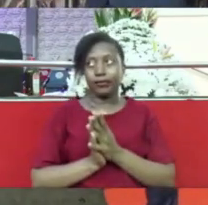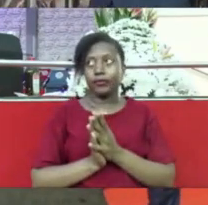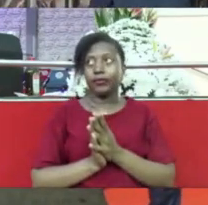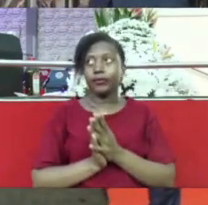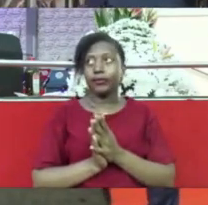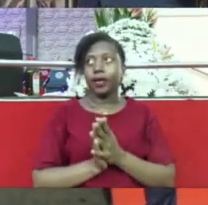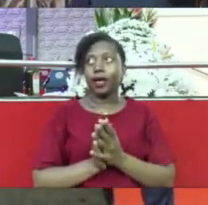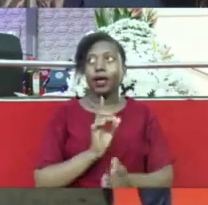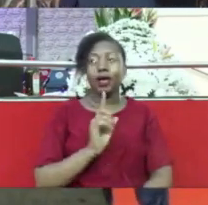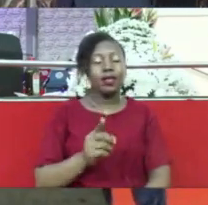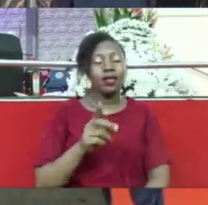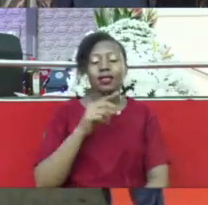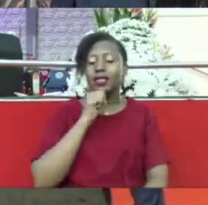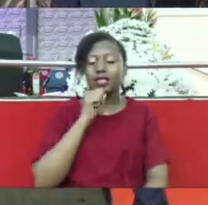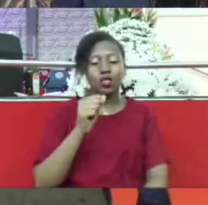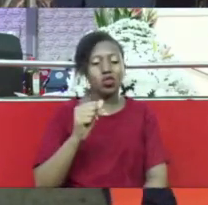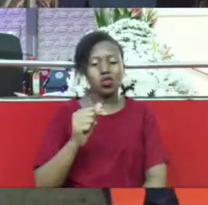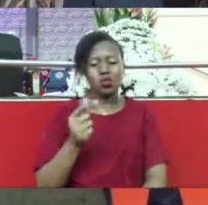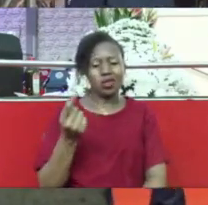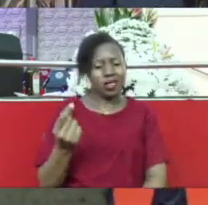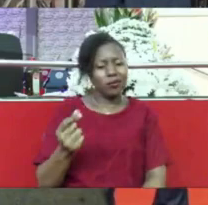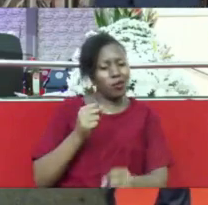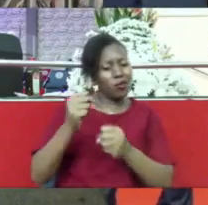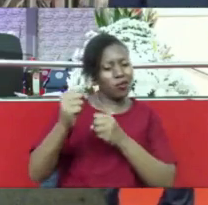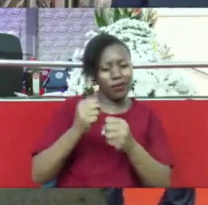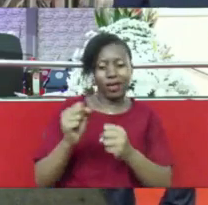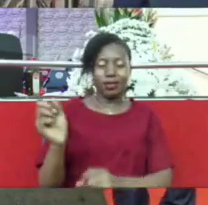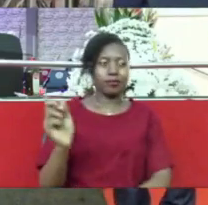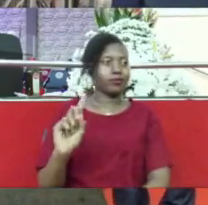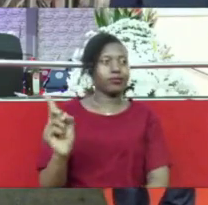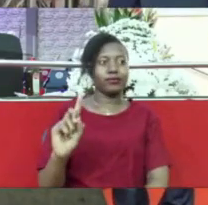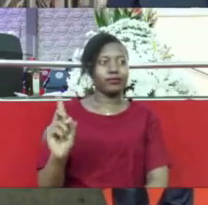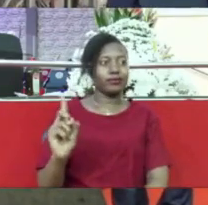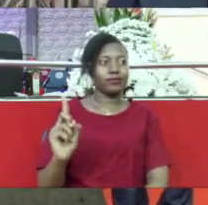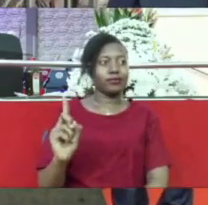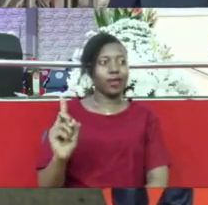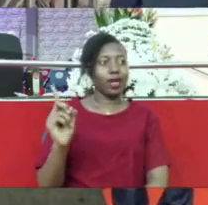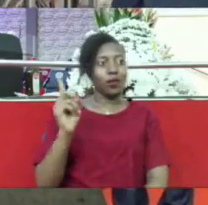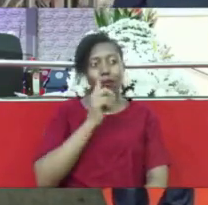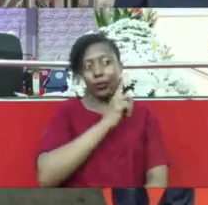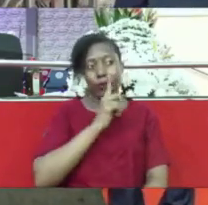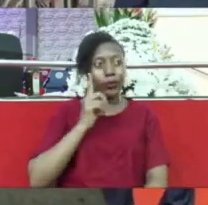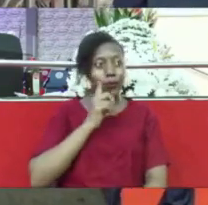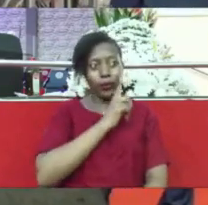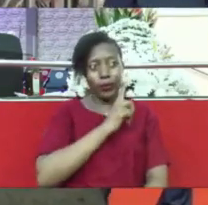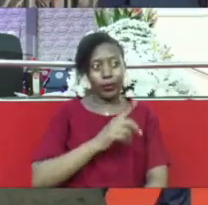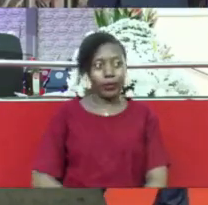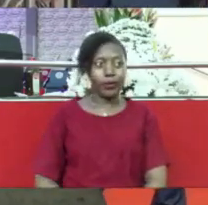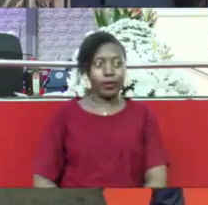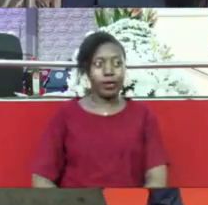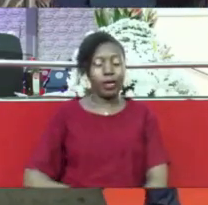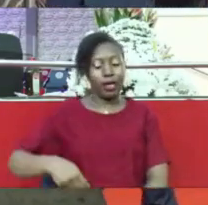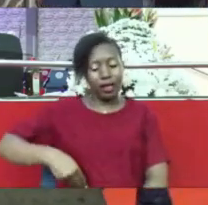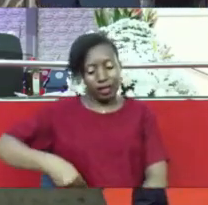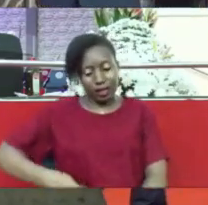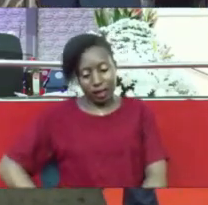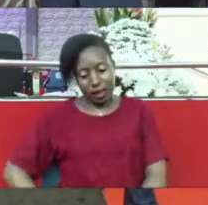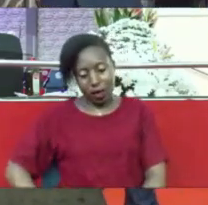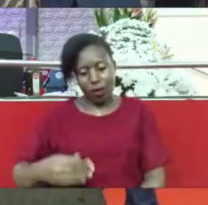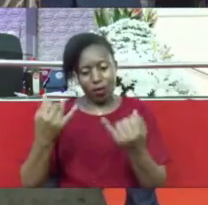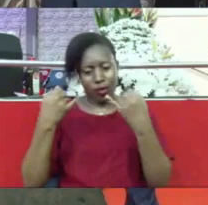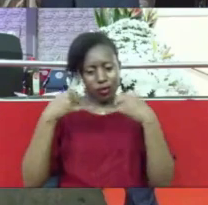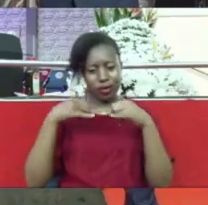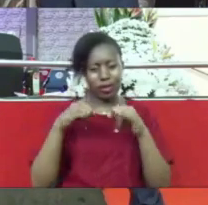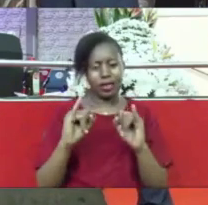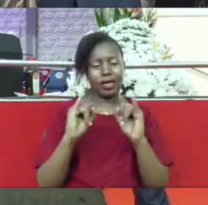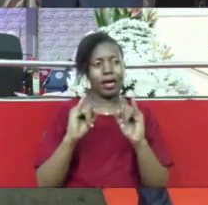This is no small wrestling. Hii sio kupigana tu kidogo. Jacob was trying to barrel through something that